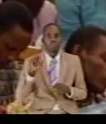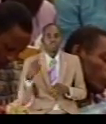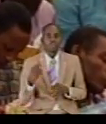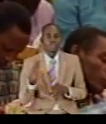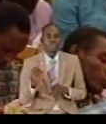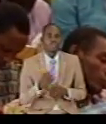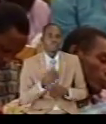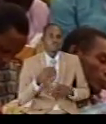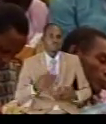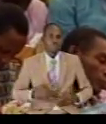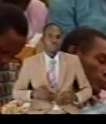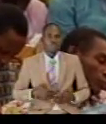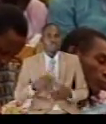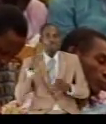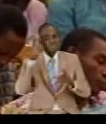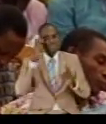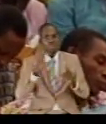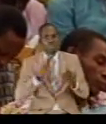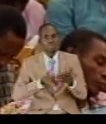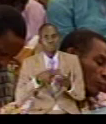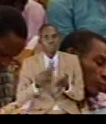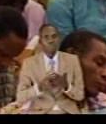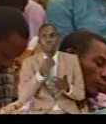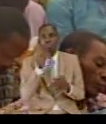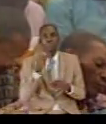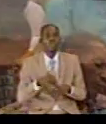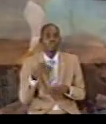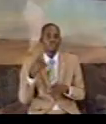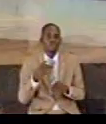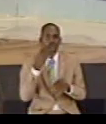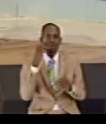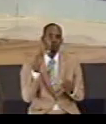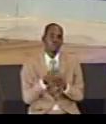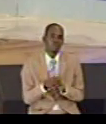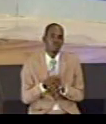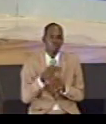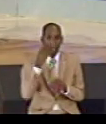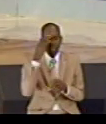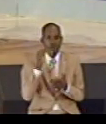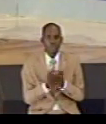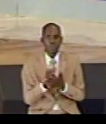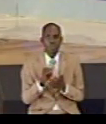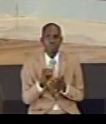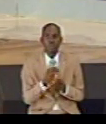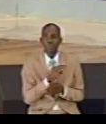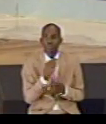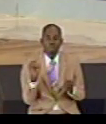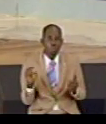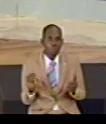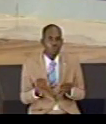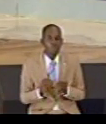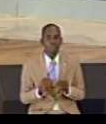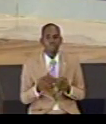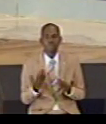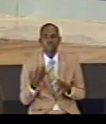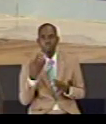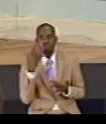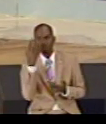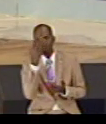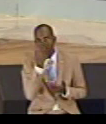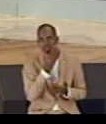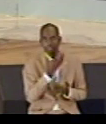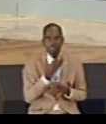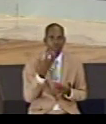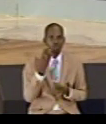promise of God through unbelief. No more staggering. I said no more staggering, no